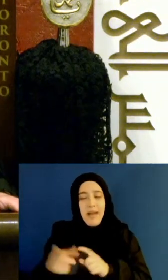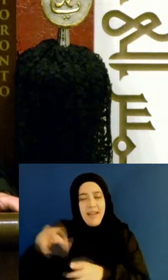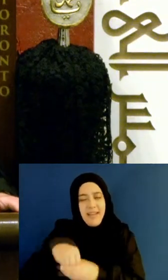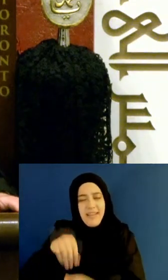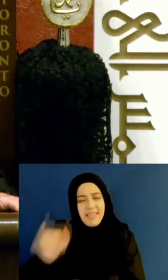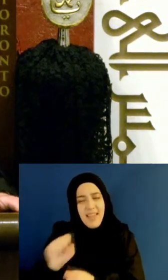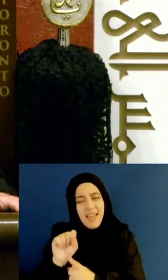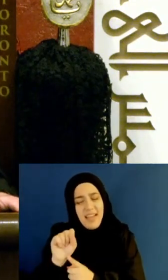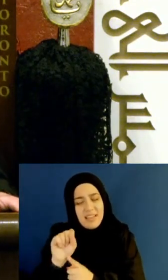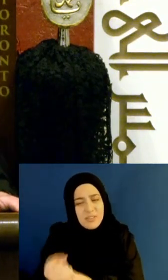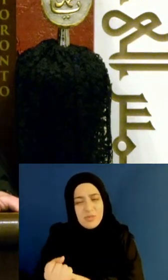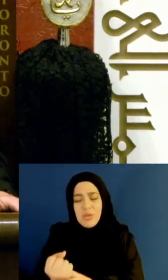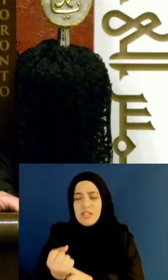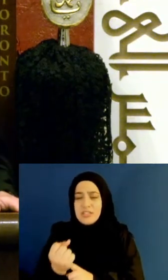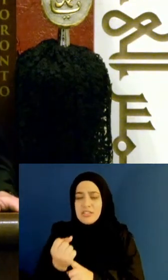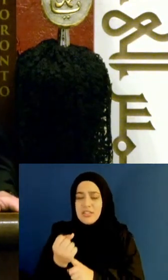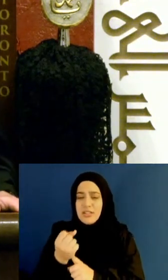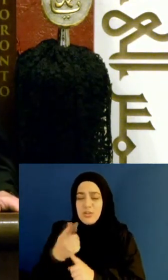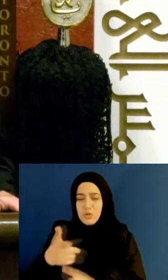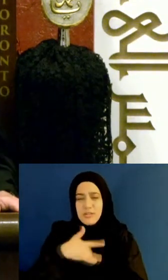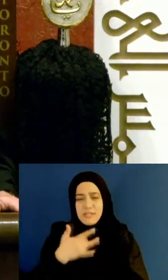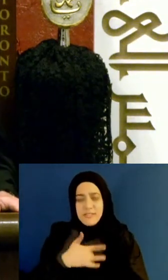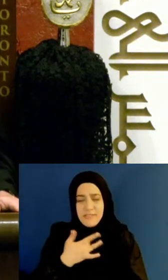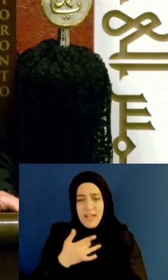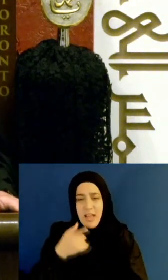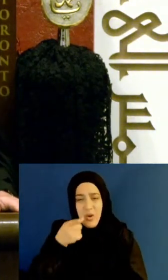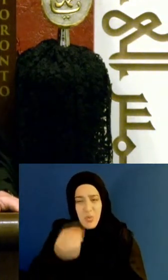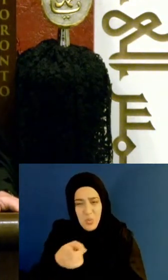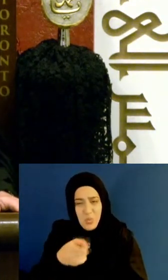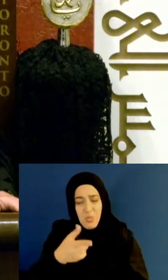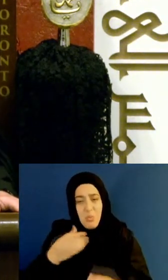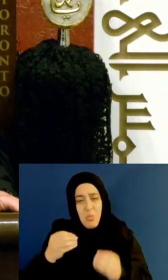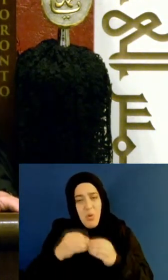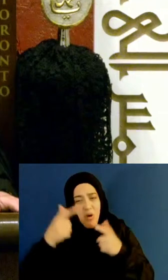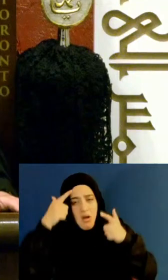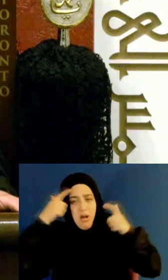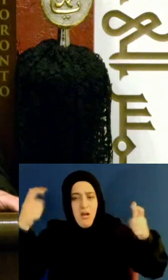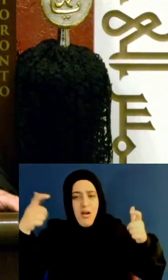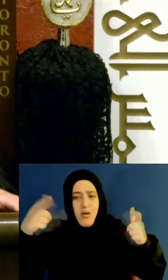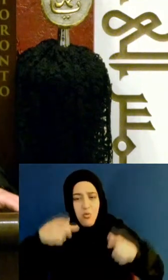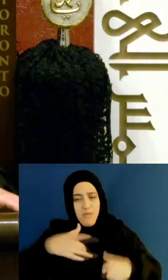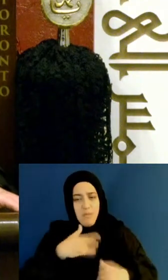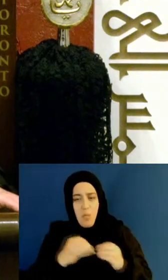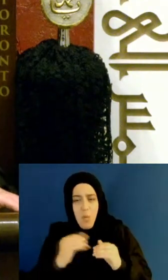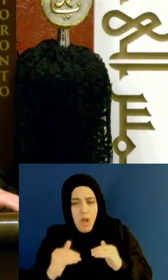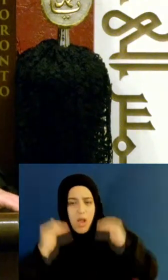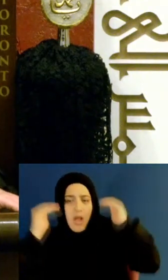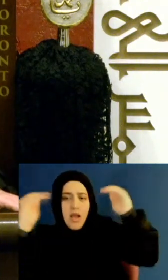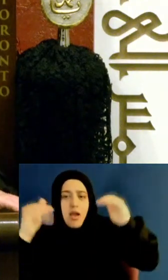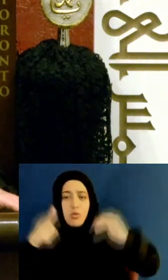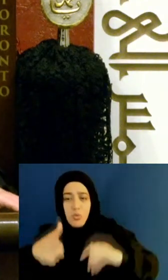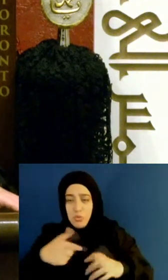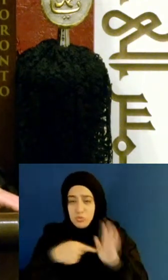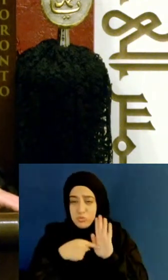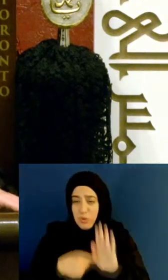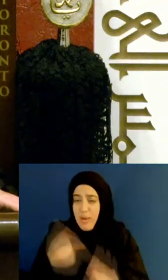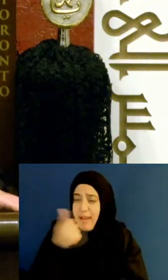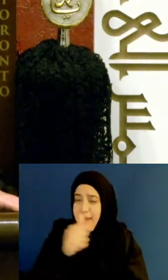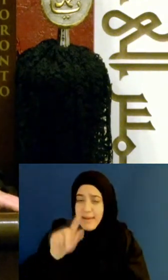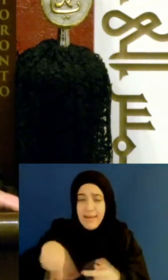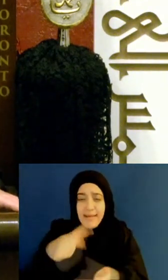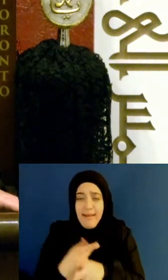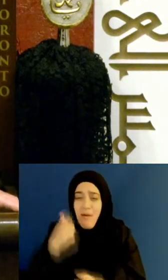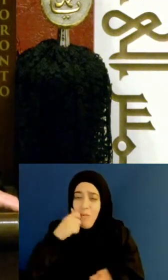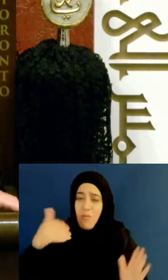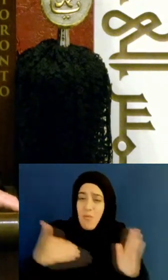most superior and showing any form of racist behavior towards your